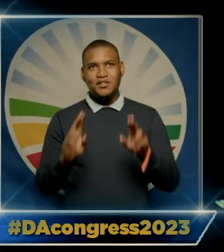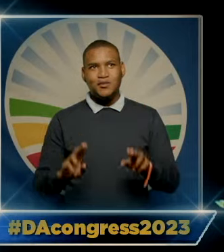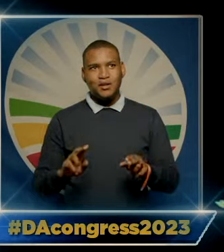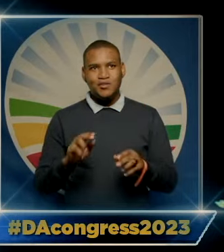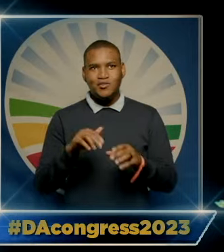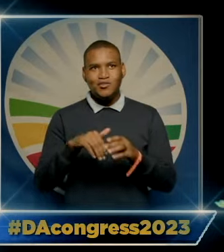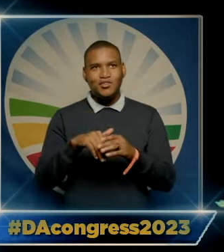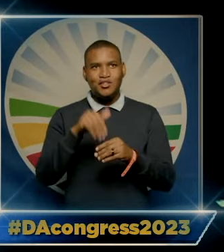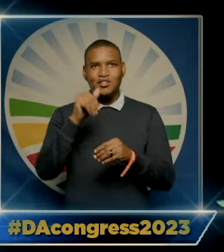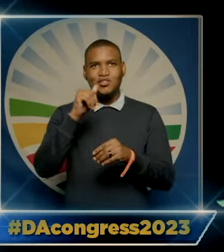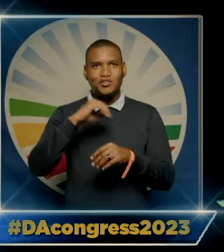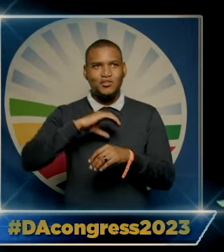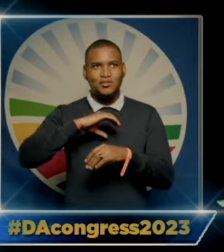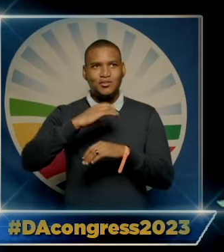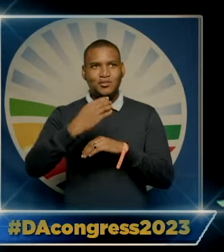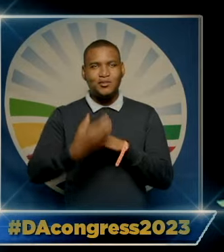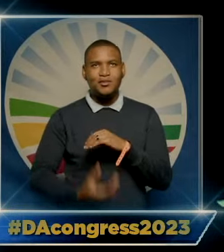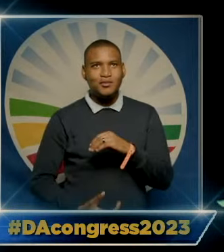Congress.